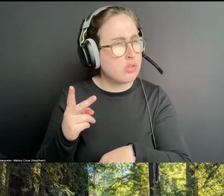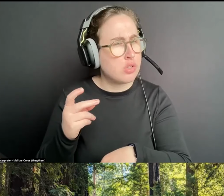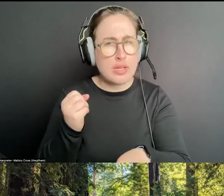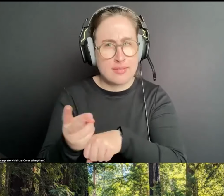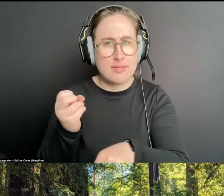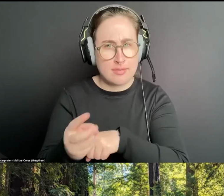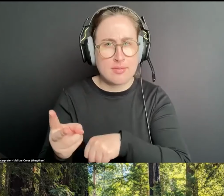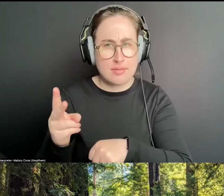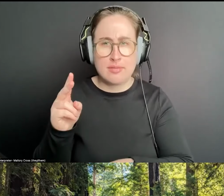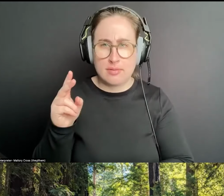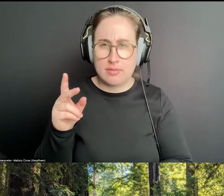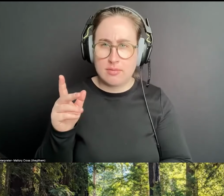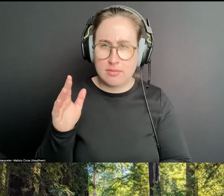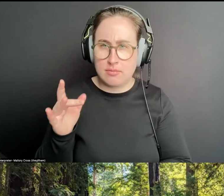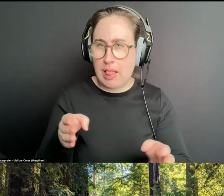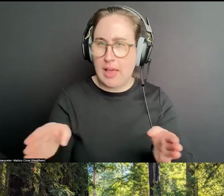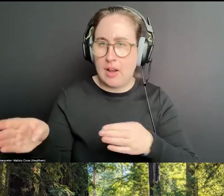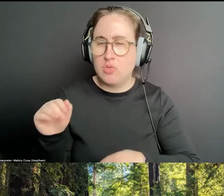every other year basis. And so